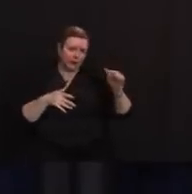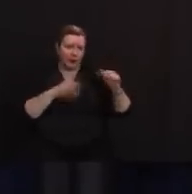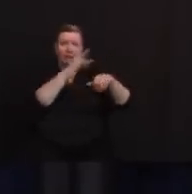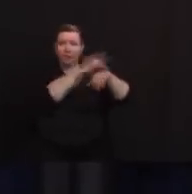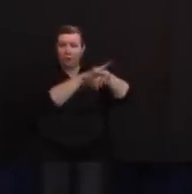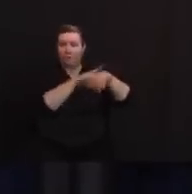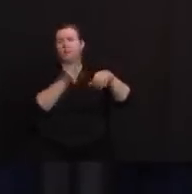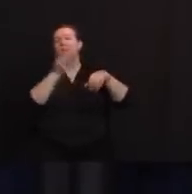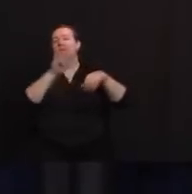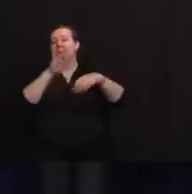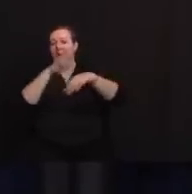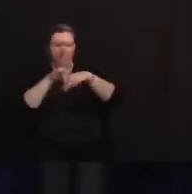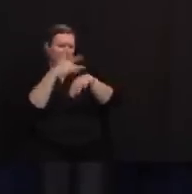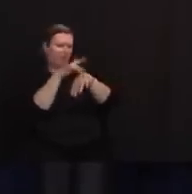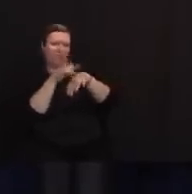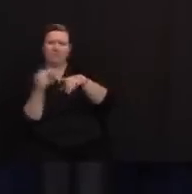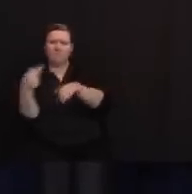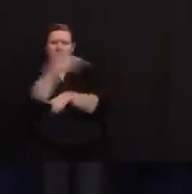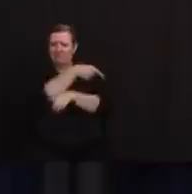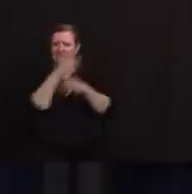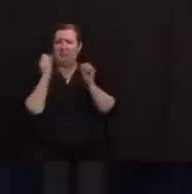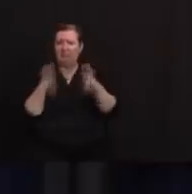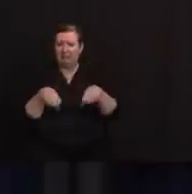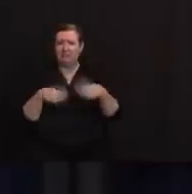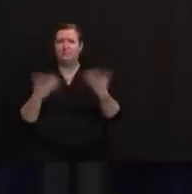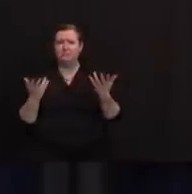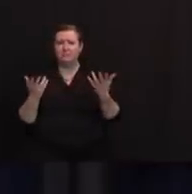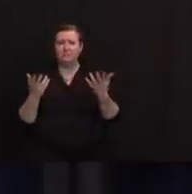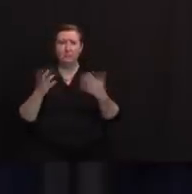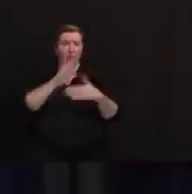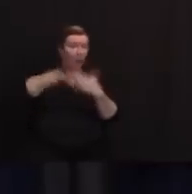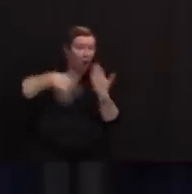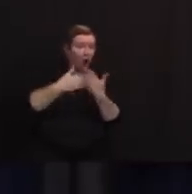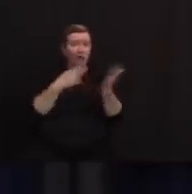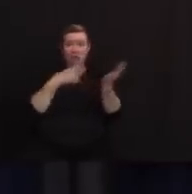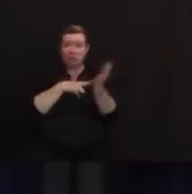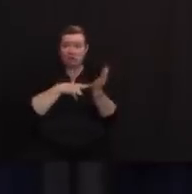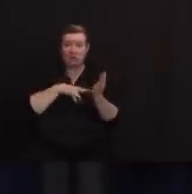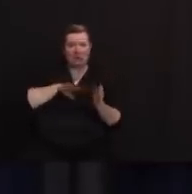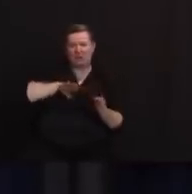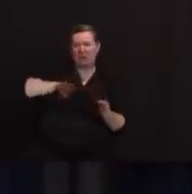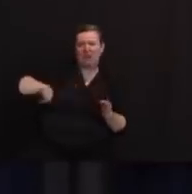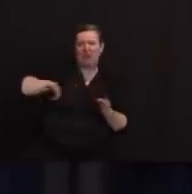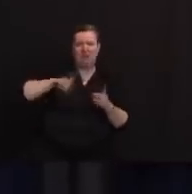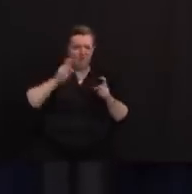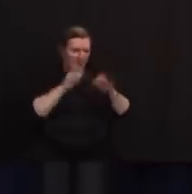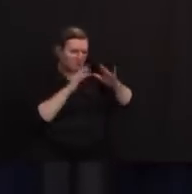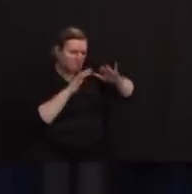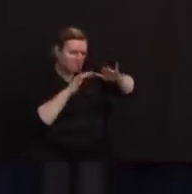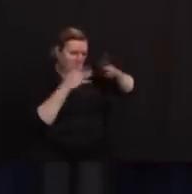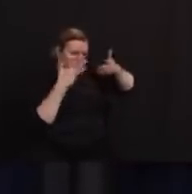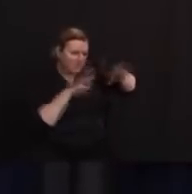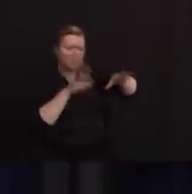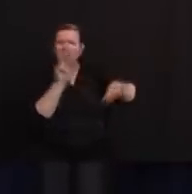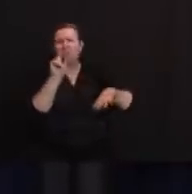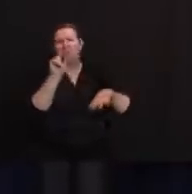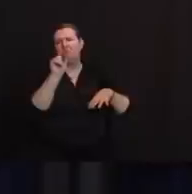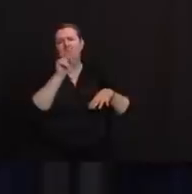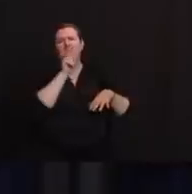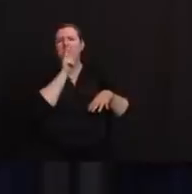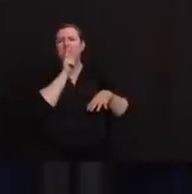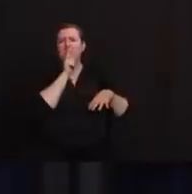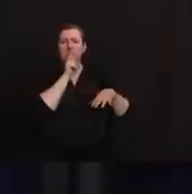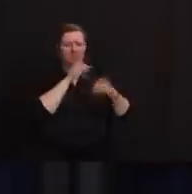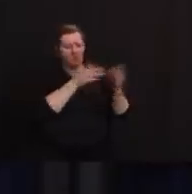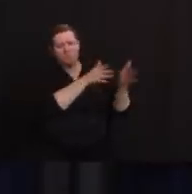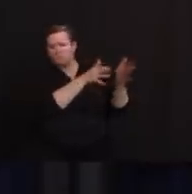one phase to be vaccinated before opening up to additional groups. Individuals in phase 1A